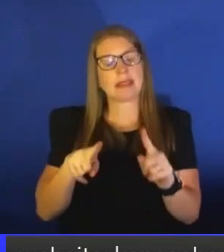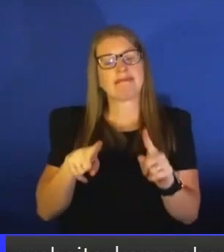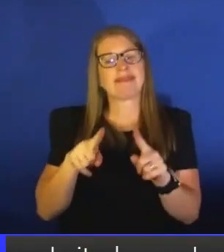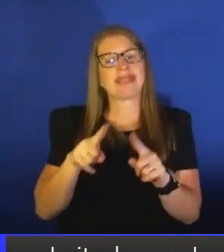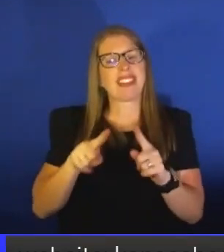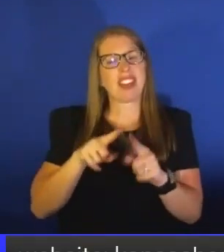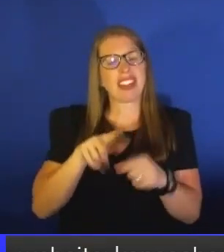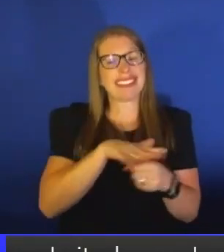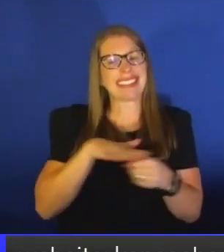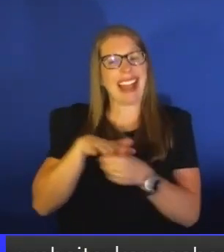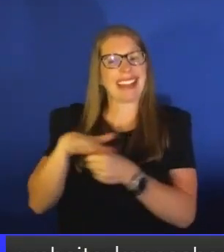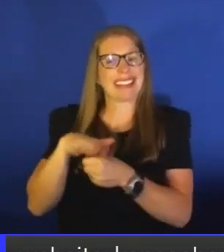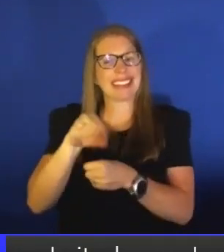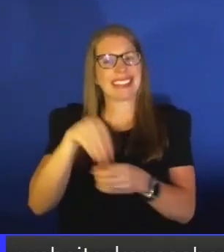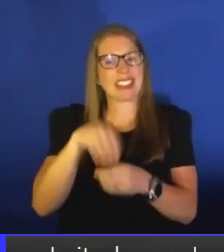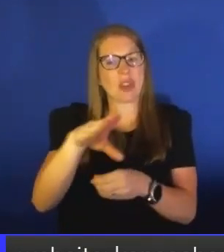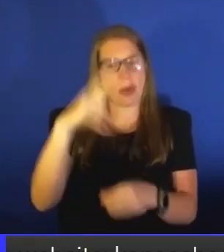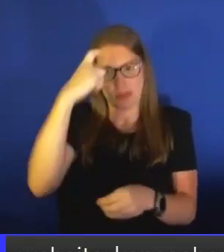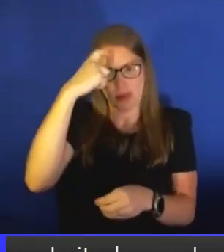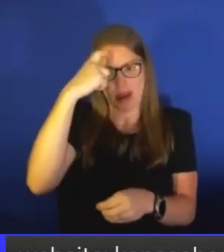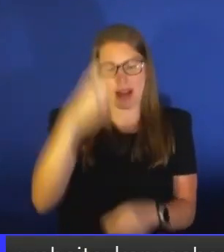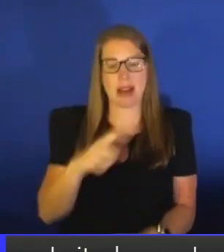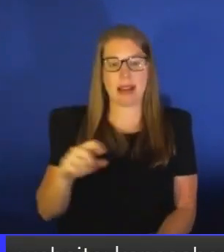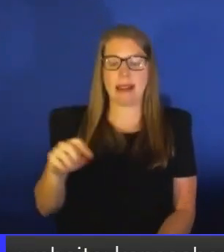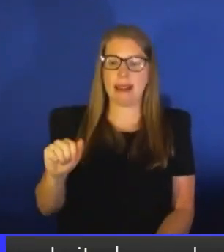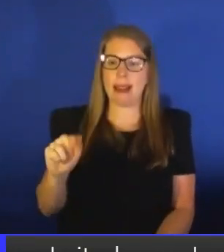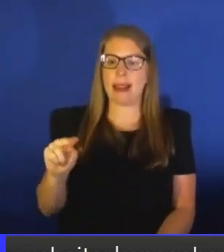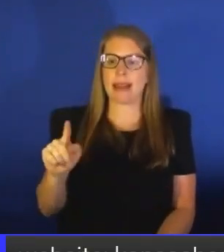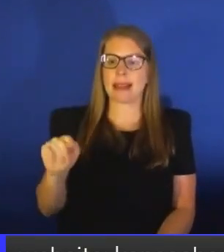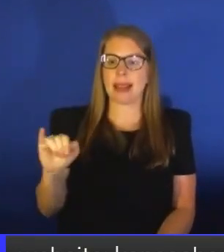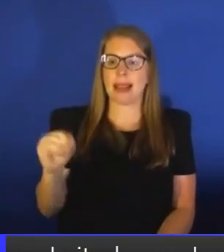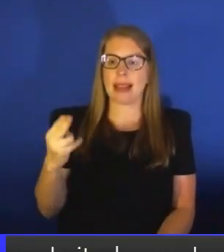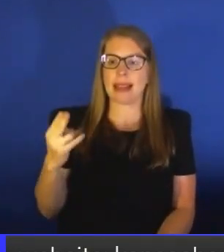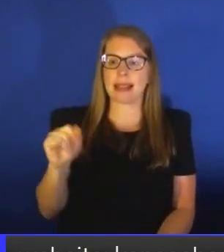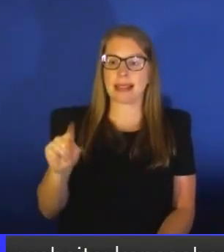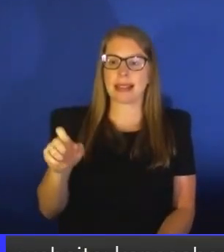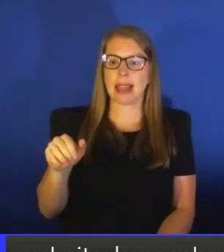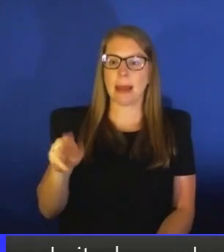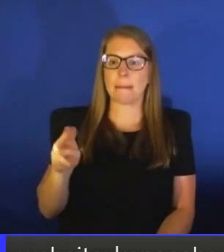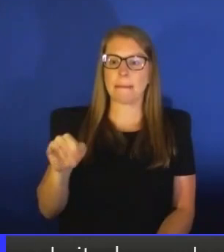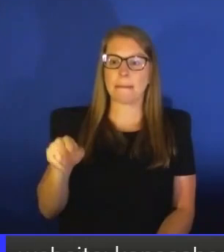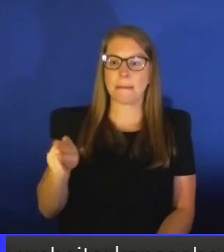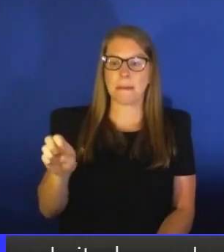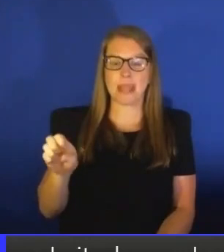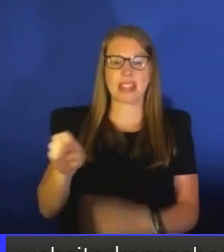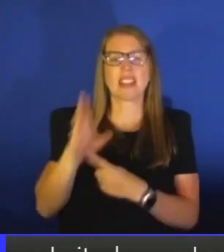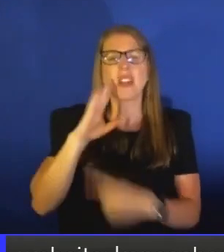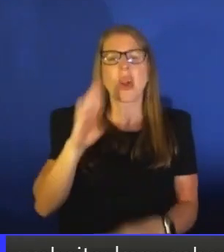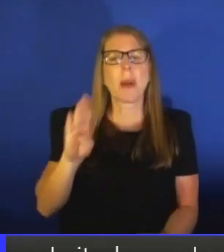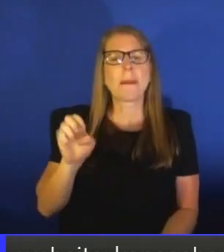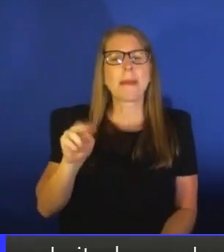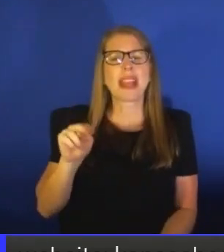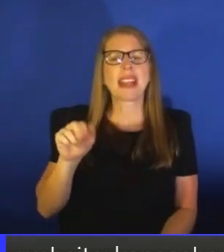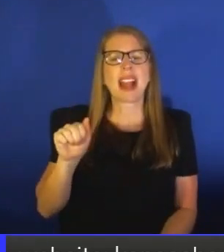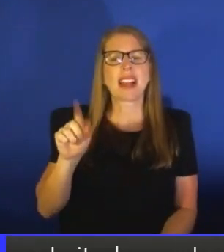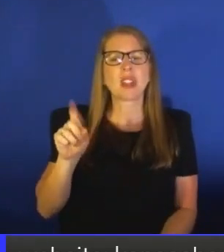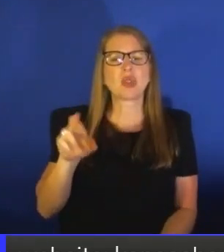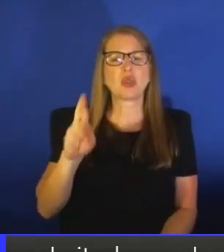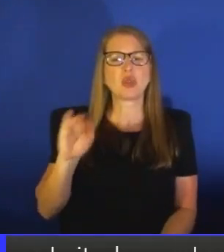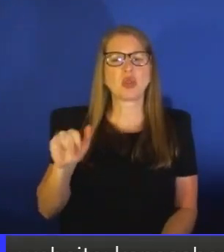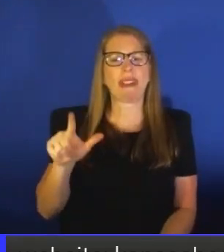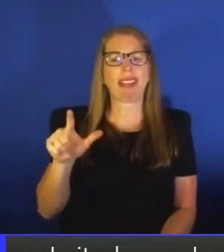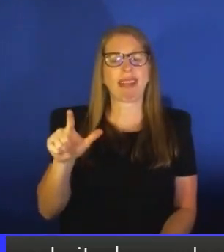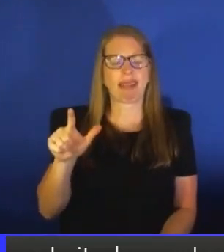This is the whole idea of antihistamines, making you sleepy, Benadryl, those kind of aids. So there's lots of ways to